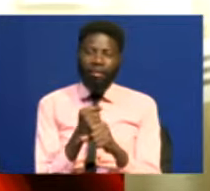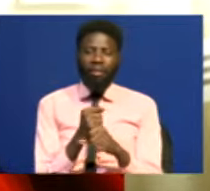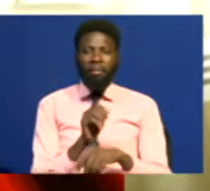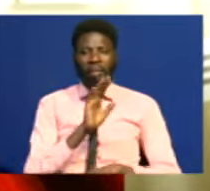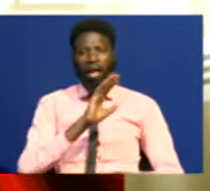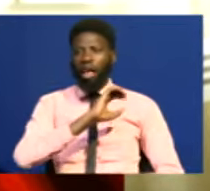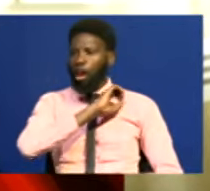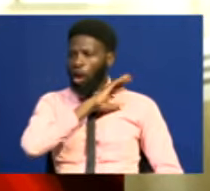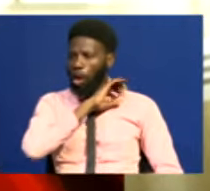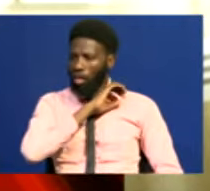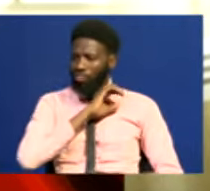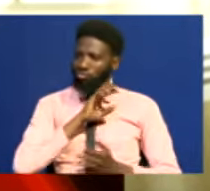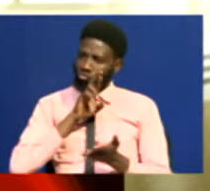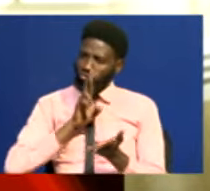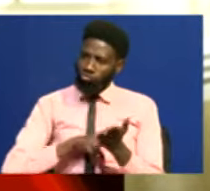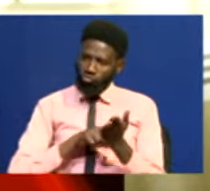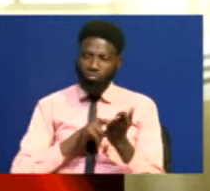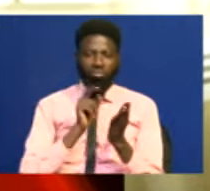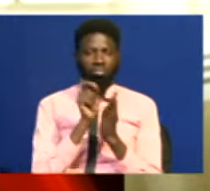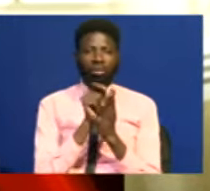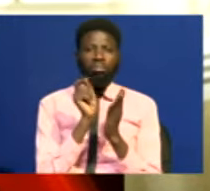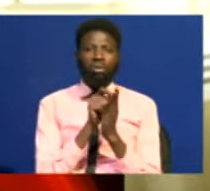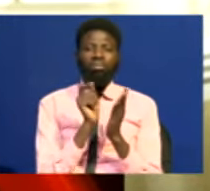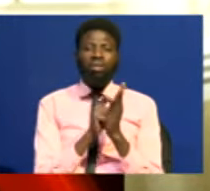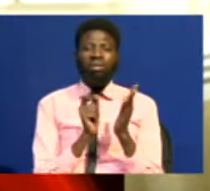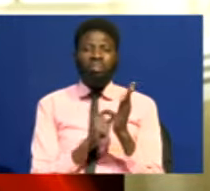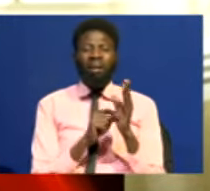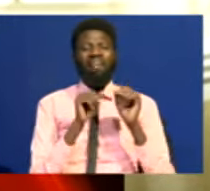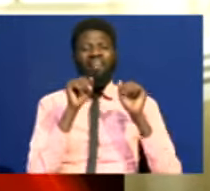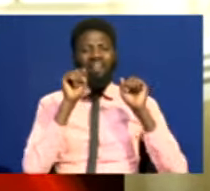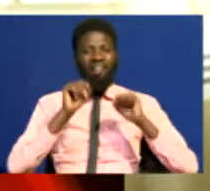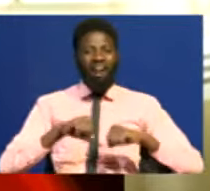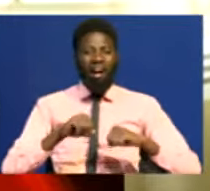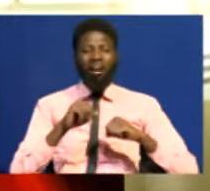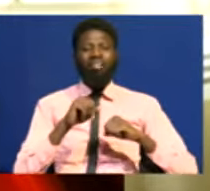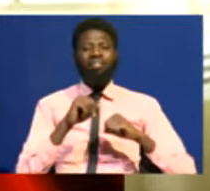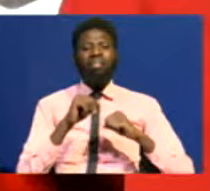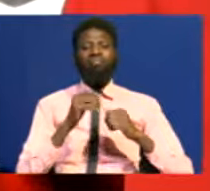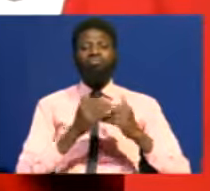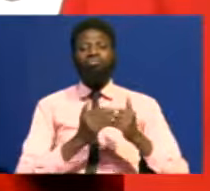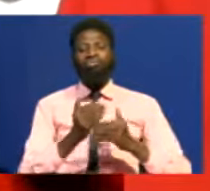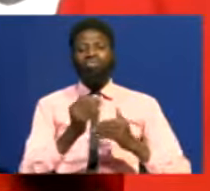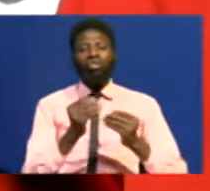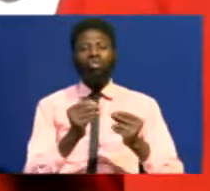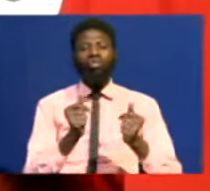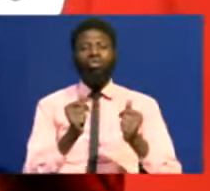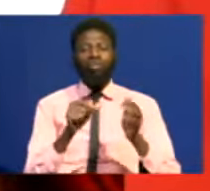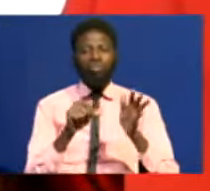malalamishi ya watu, wananchi, na kupata suluhisho ya haraka.